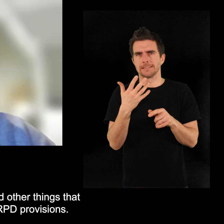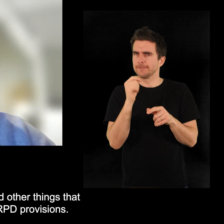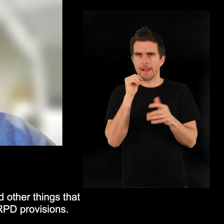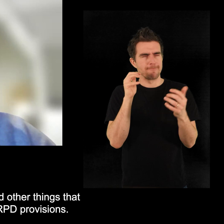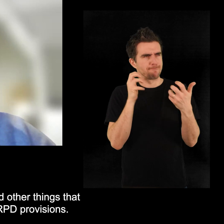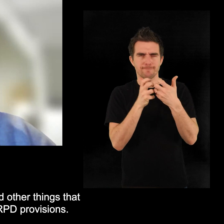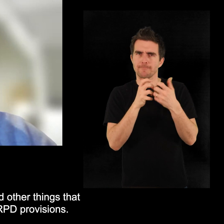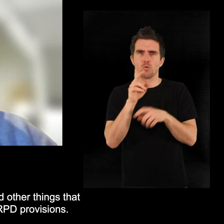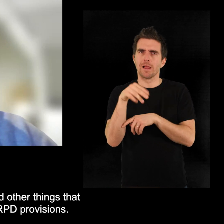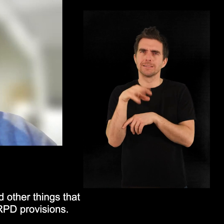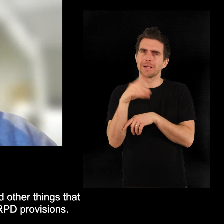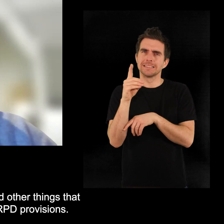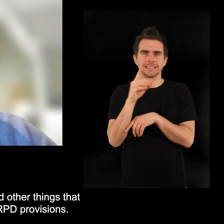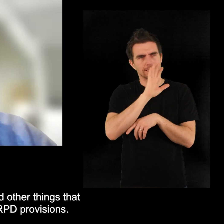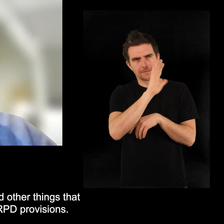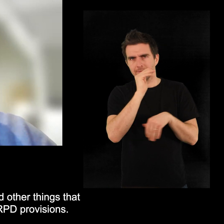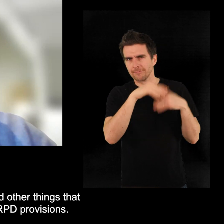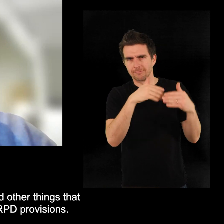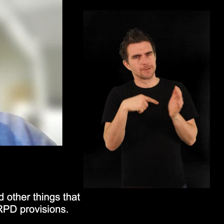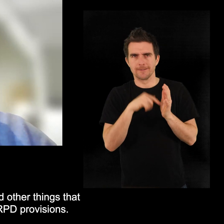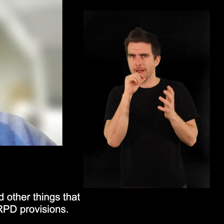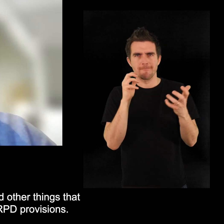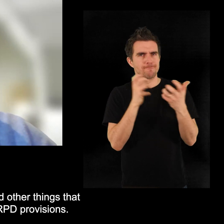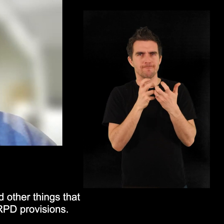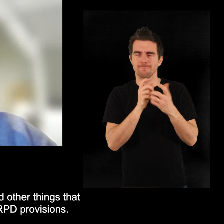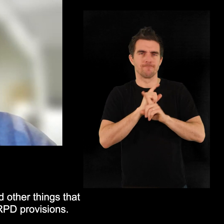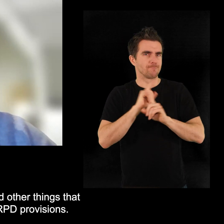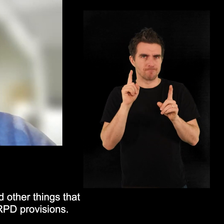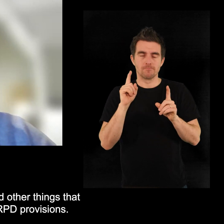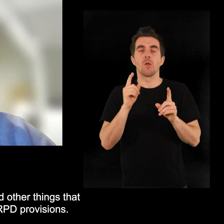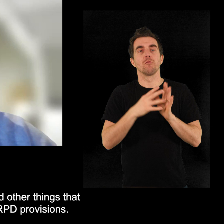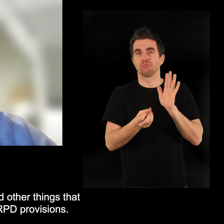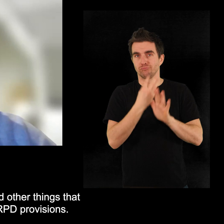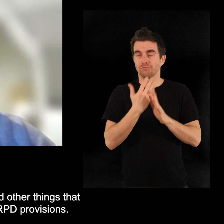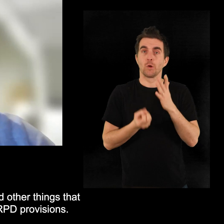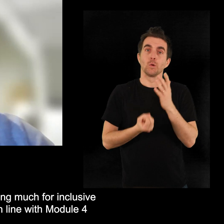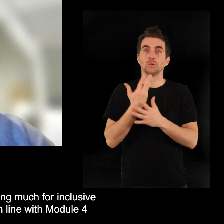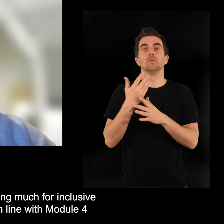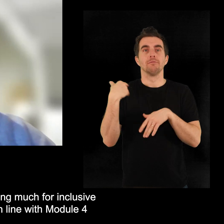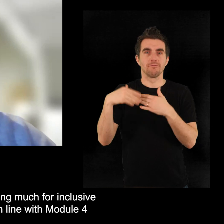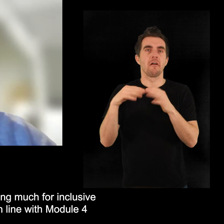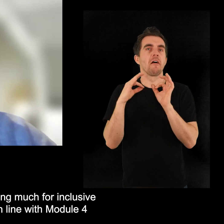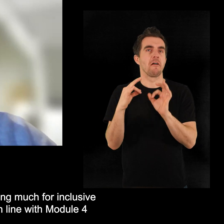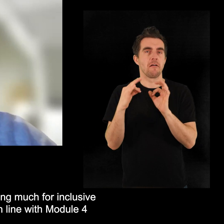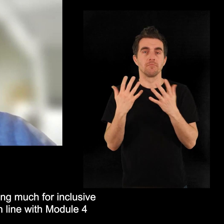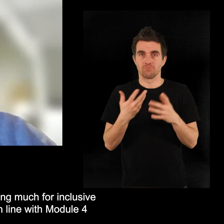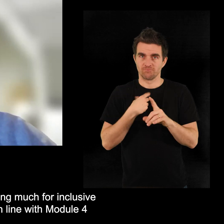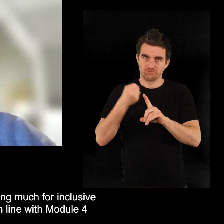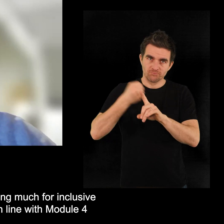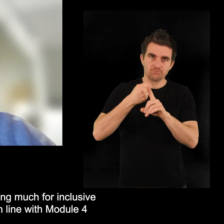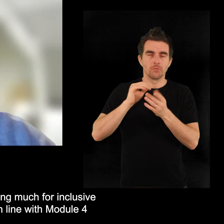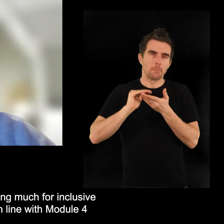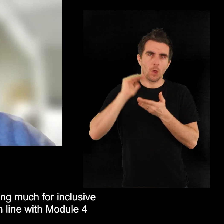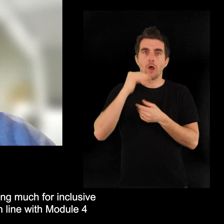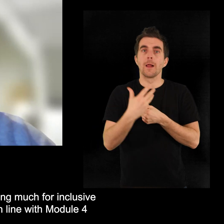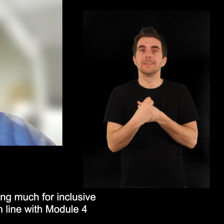things that are not in line with the UNCRPD provisions. So currently